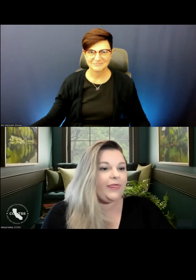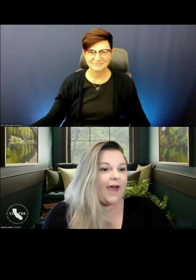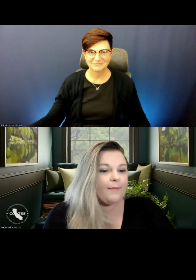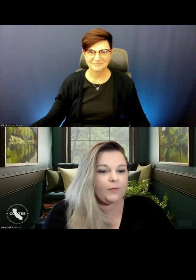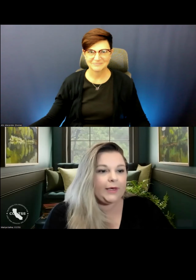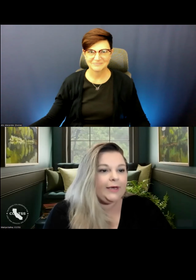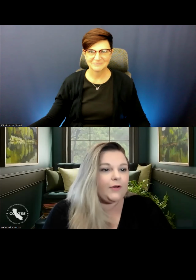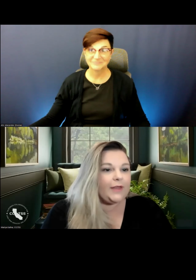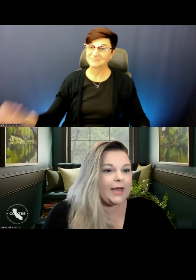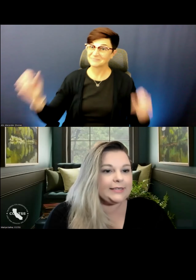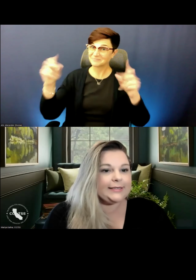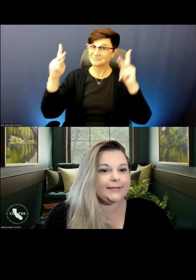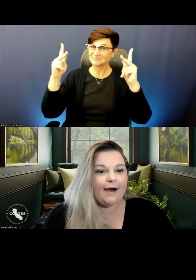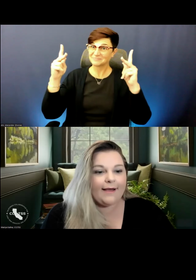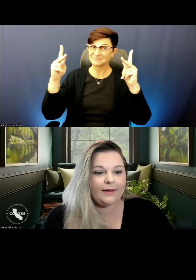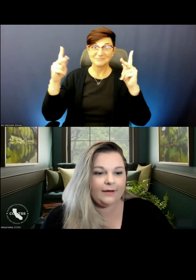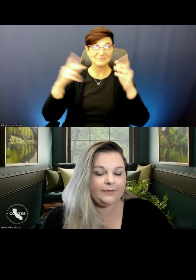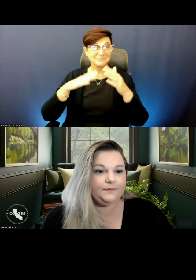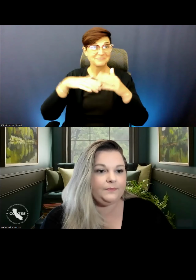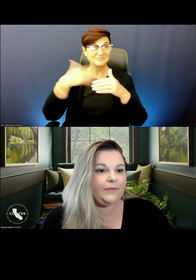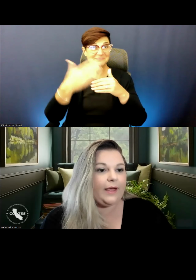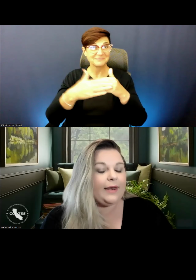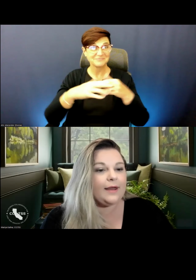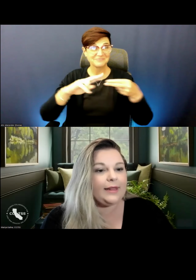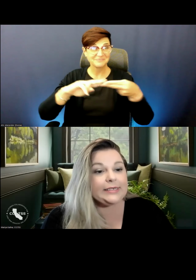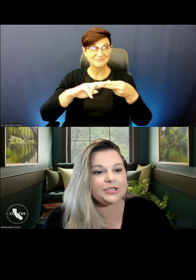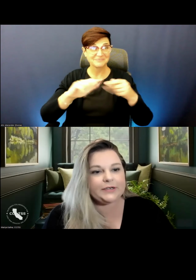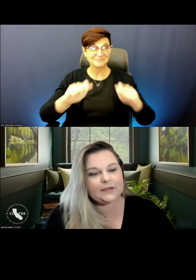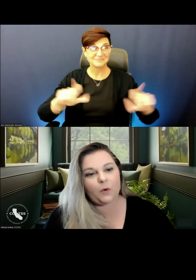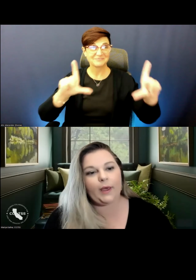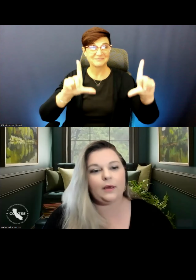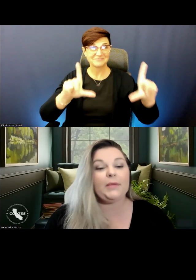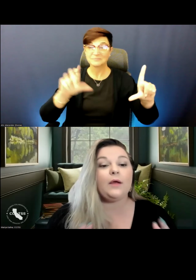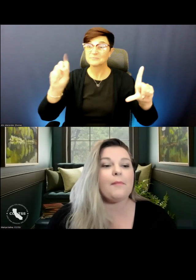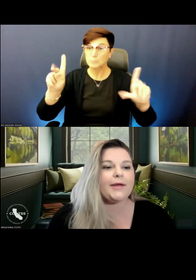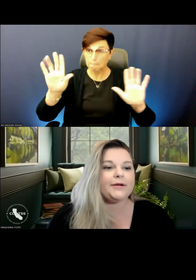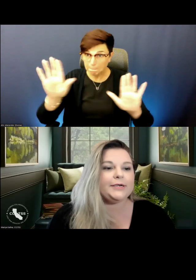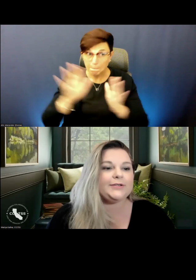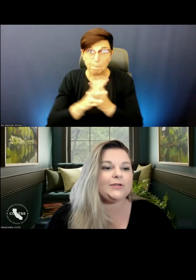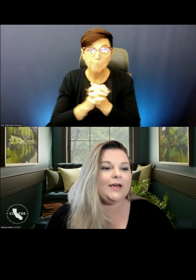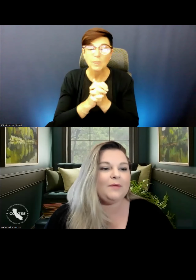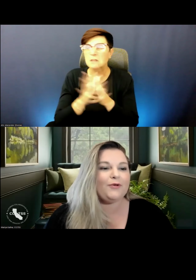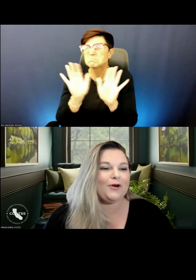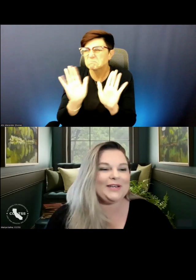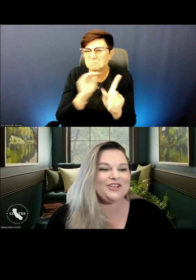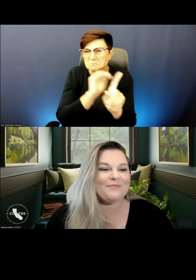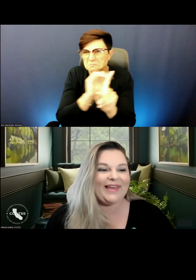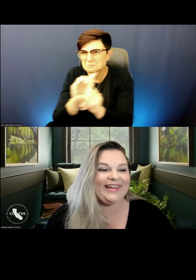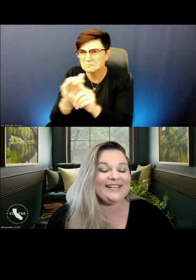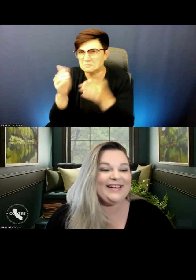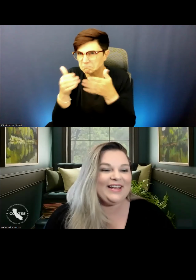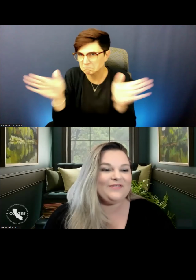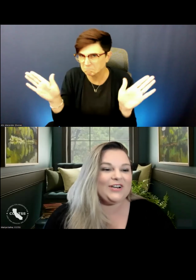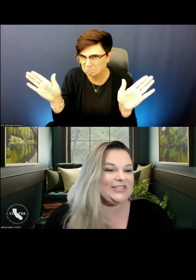Great. Well, with that, maybe we can go to the next slide. And I'd like to share some quick meeting reminders before we